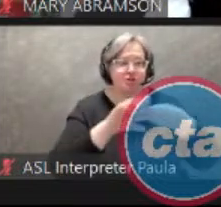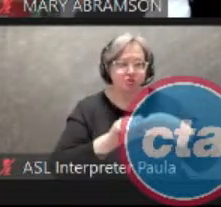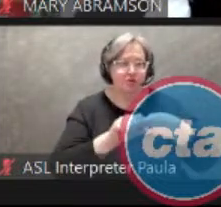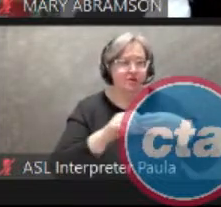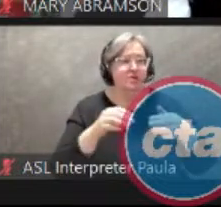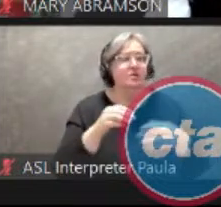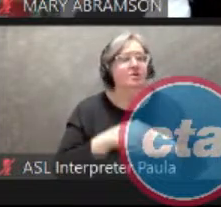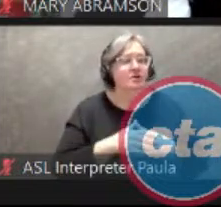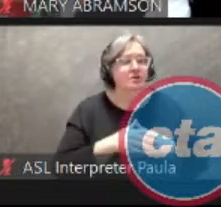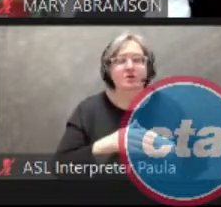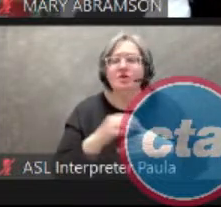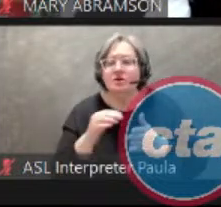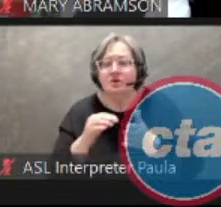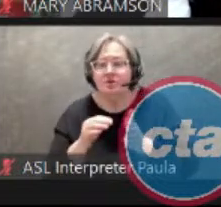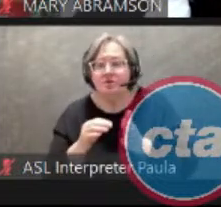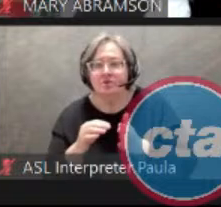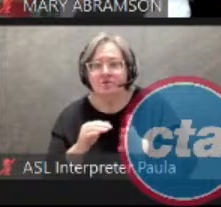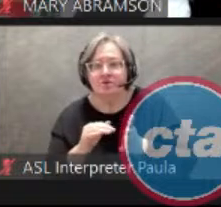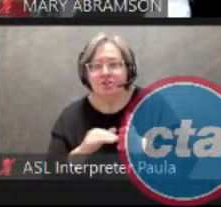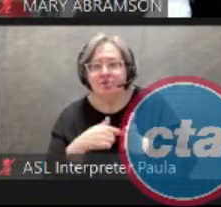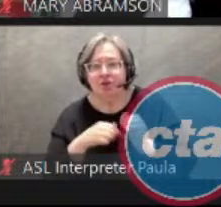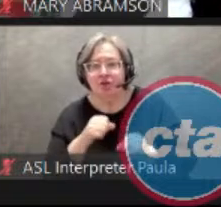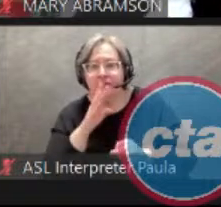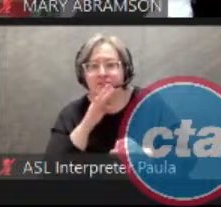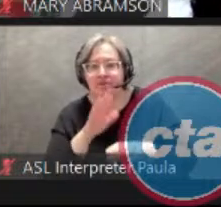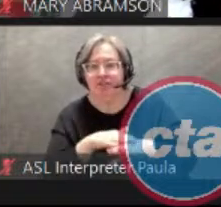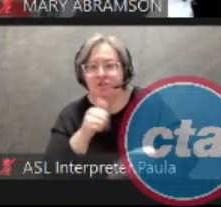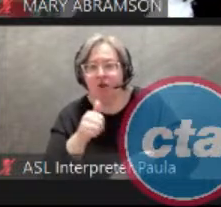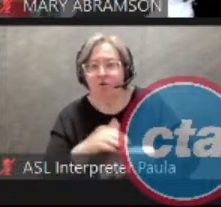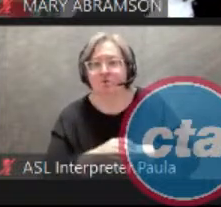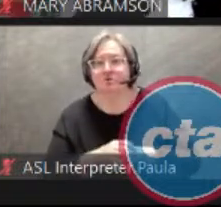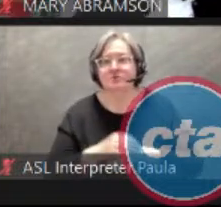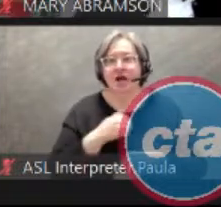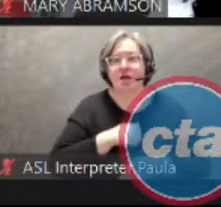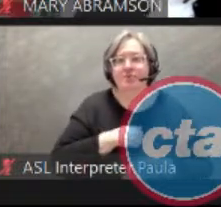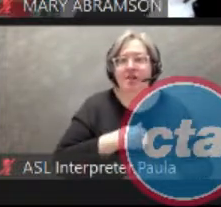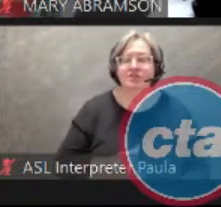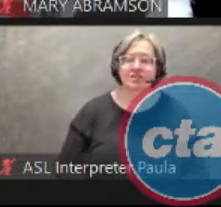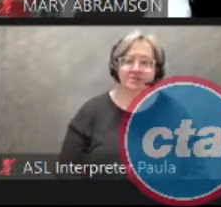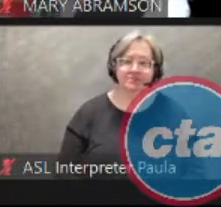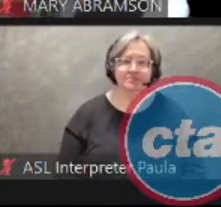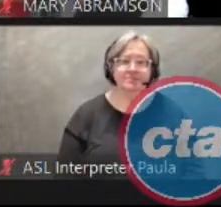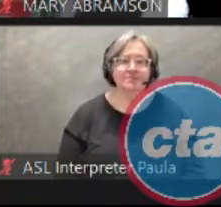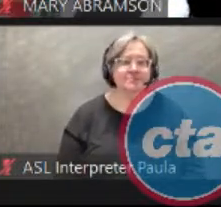the last. Could you speak a little bit slower? I apologize.